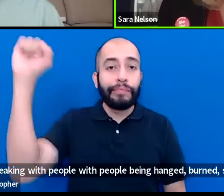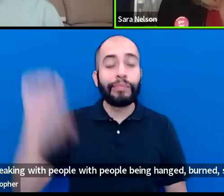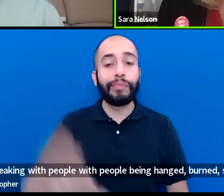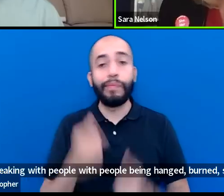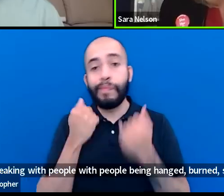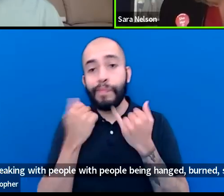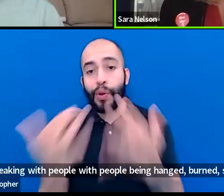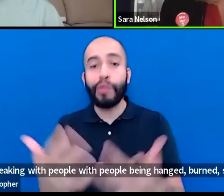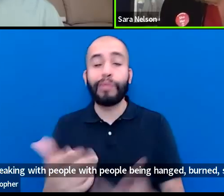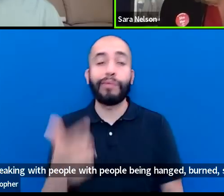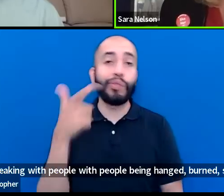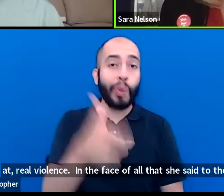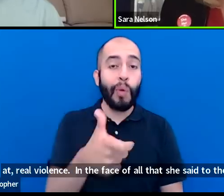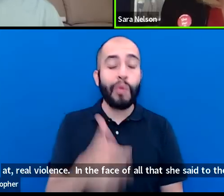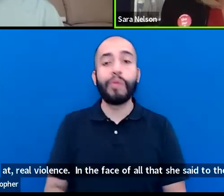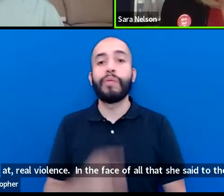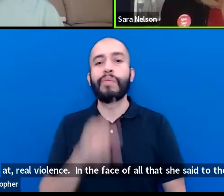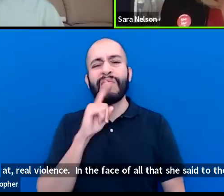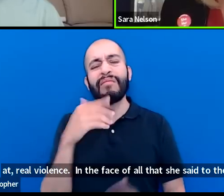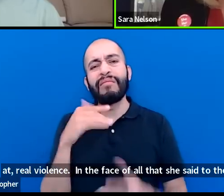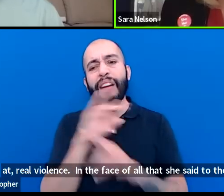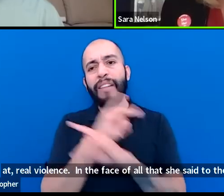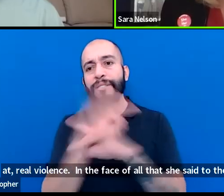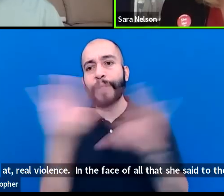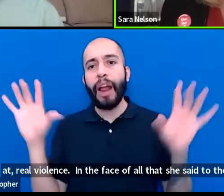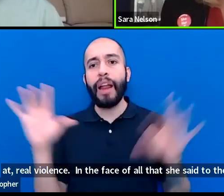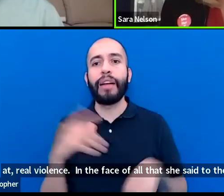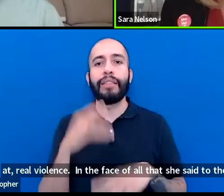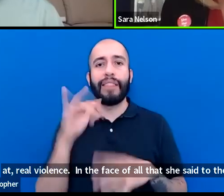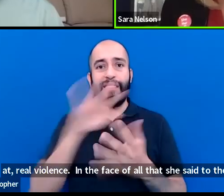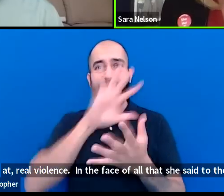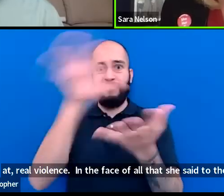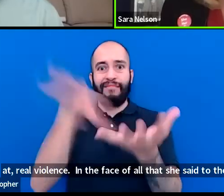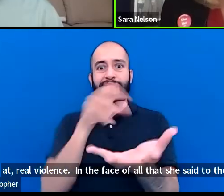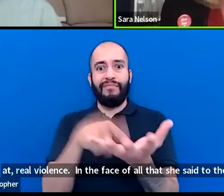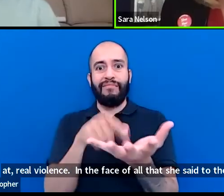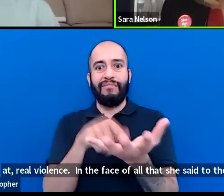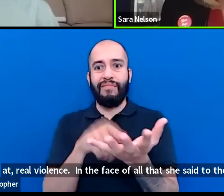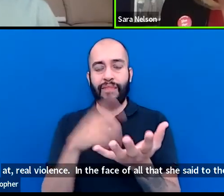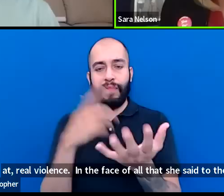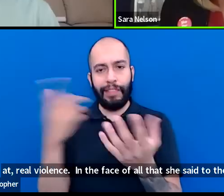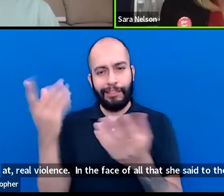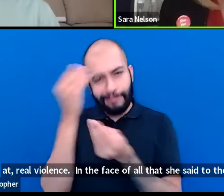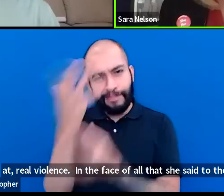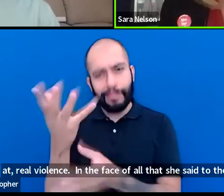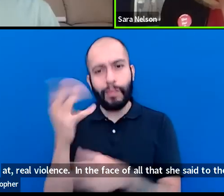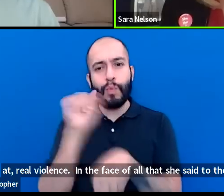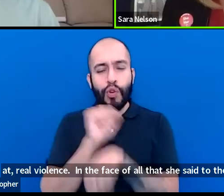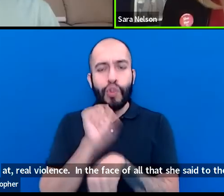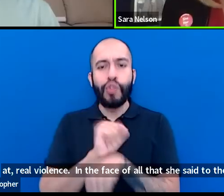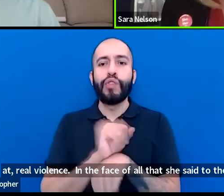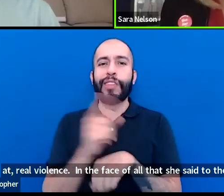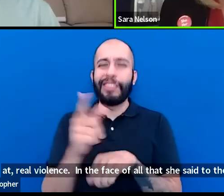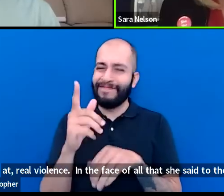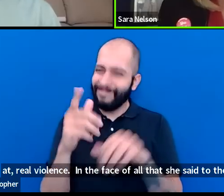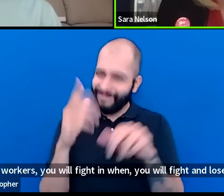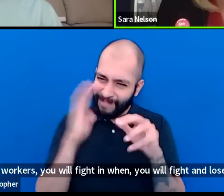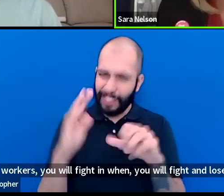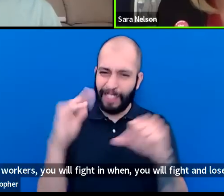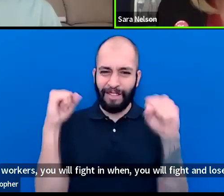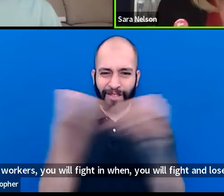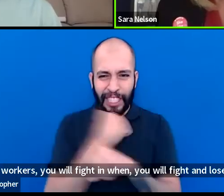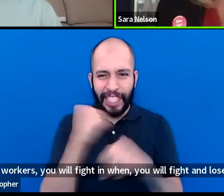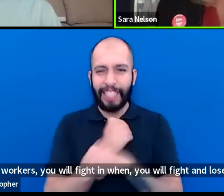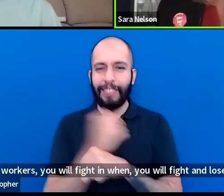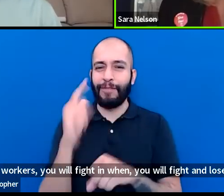said, you will fight and win, you will fight and lose, but you must fight. If you don't fight, you can't